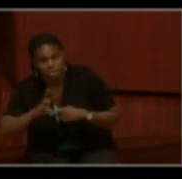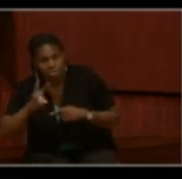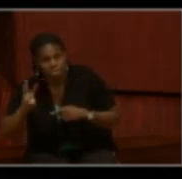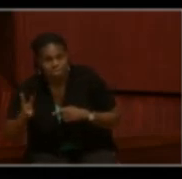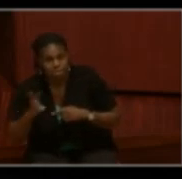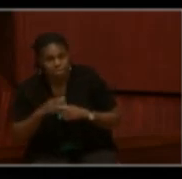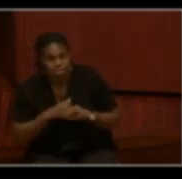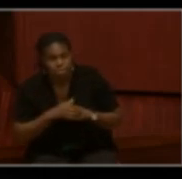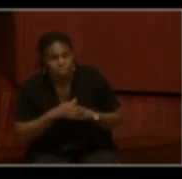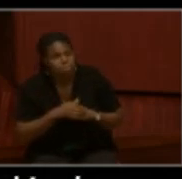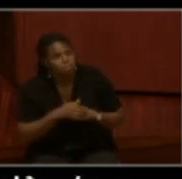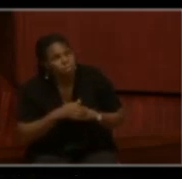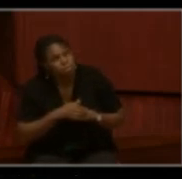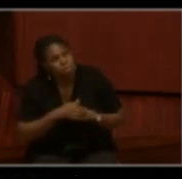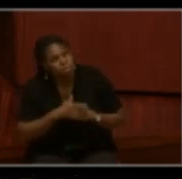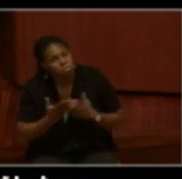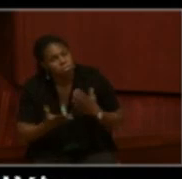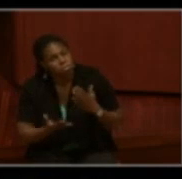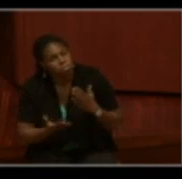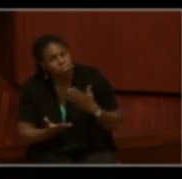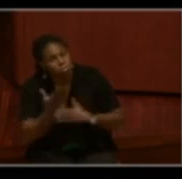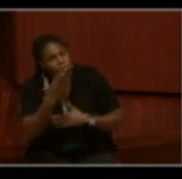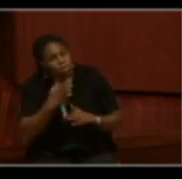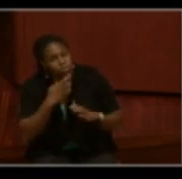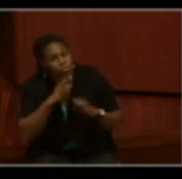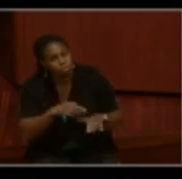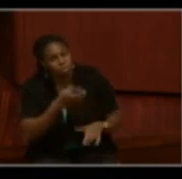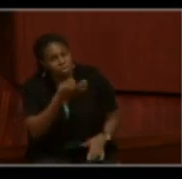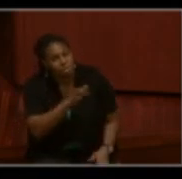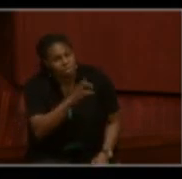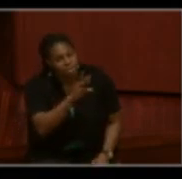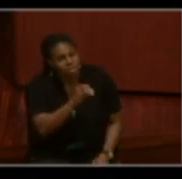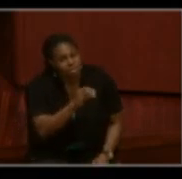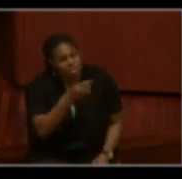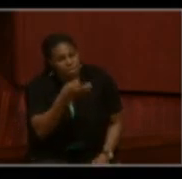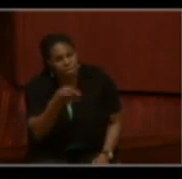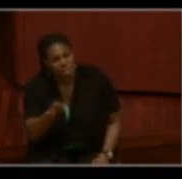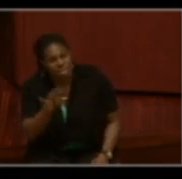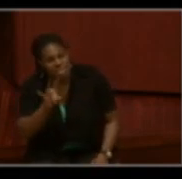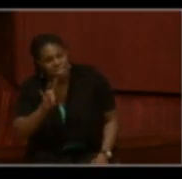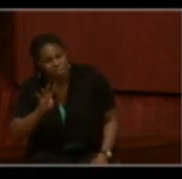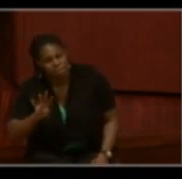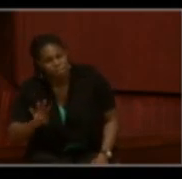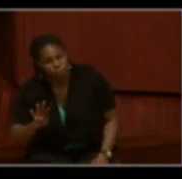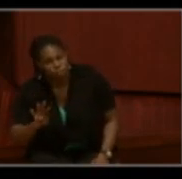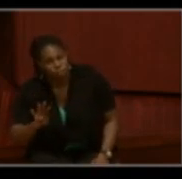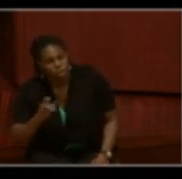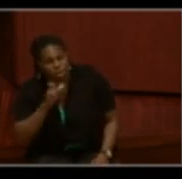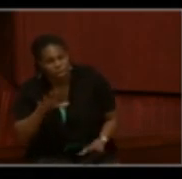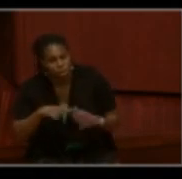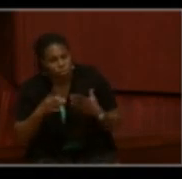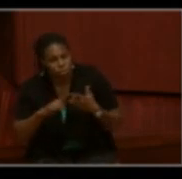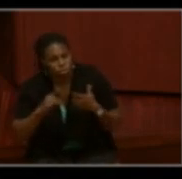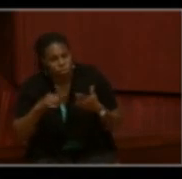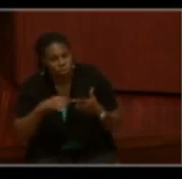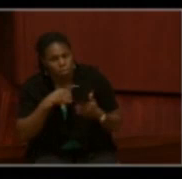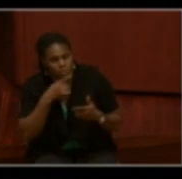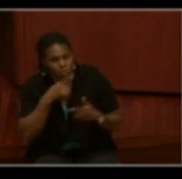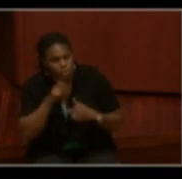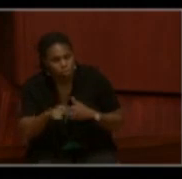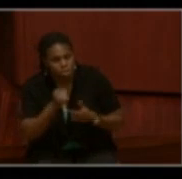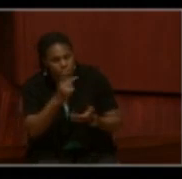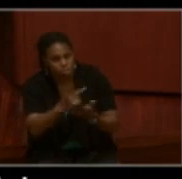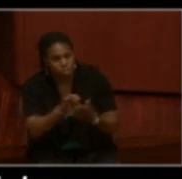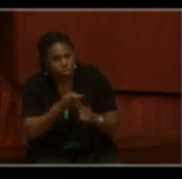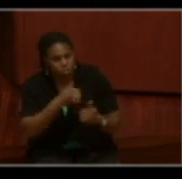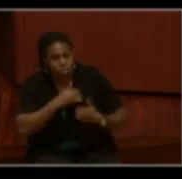June 1966. Army morning reports and unit rosters from 1960 to 1974 are not yet open to the public. You would need to acquire permission from